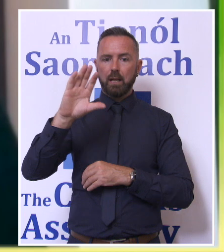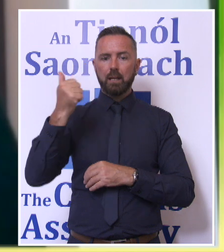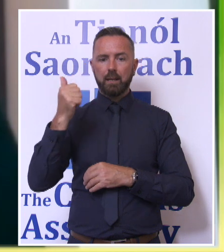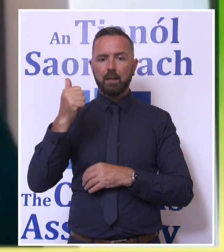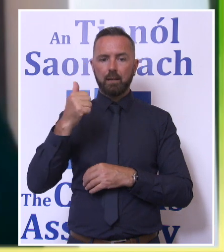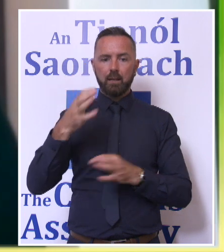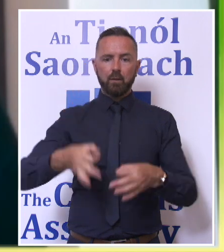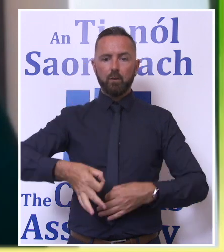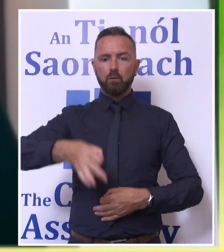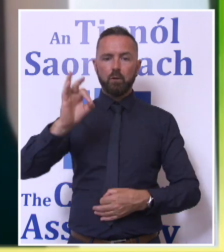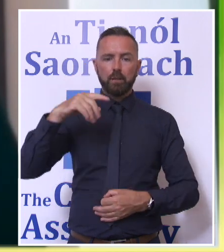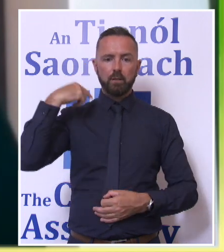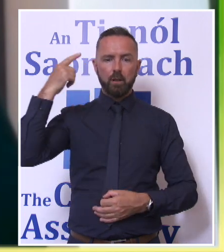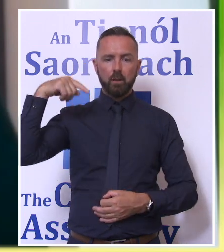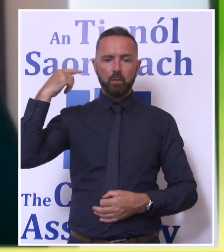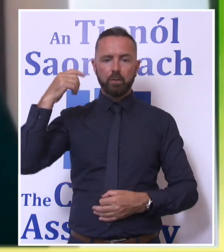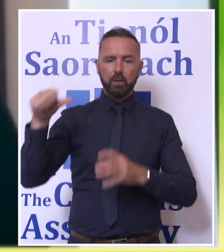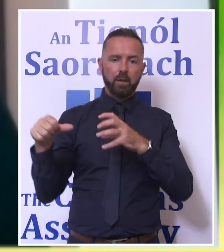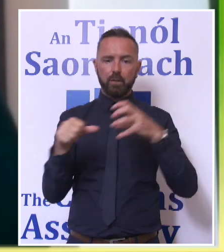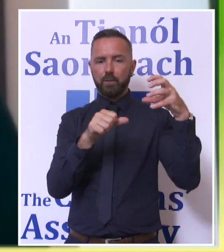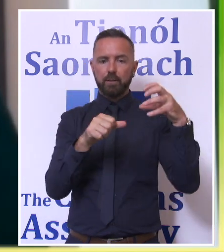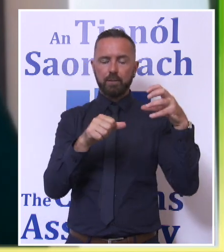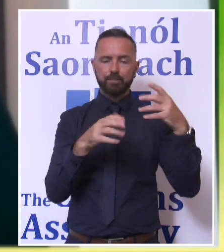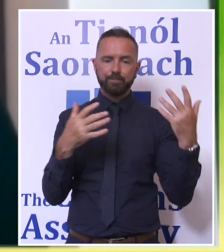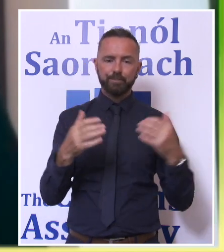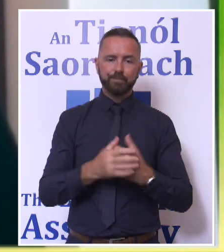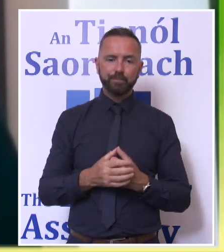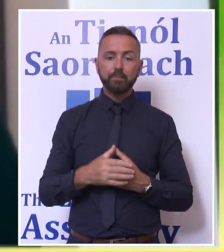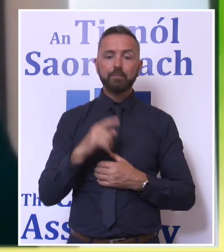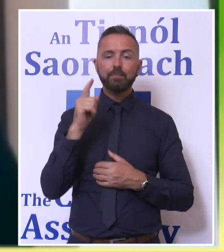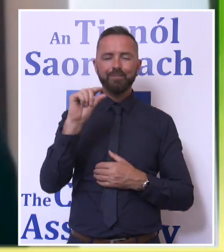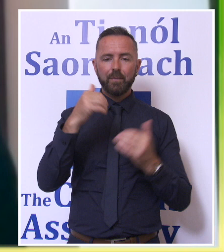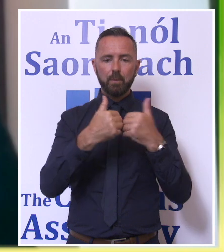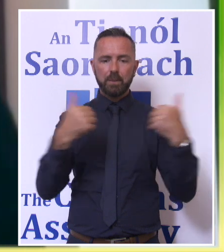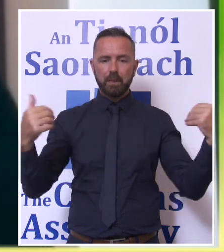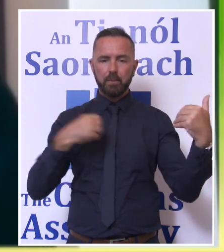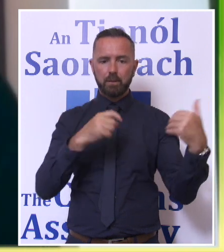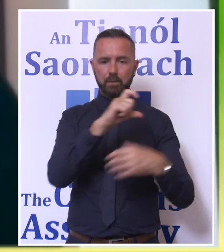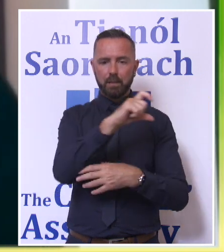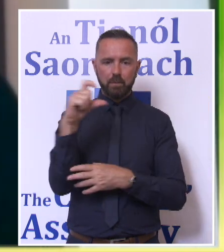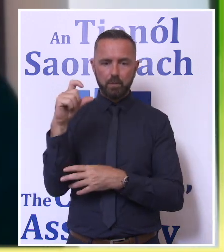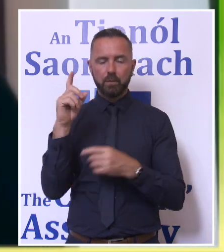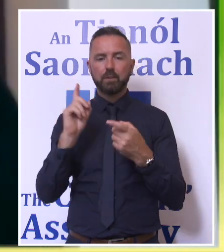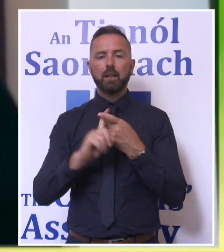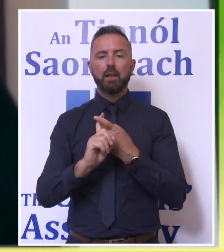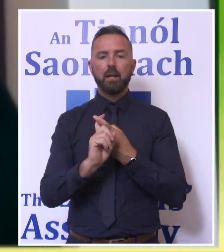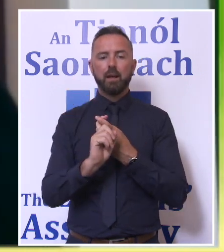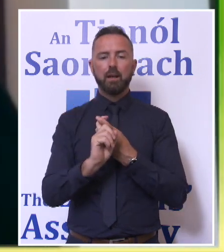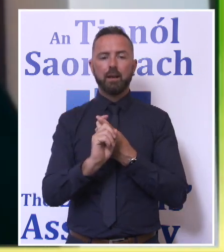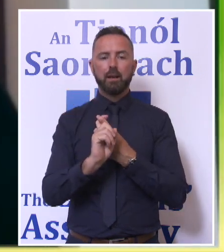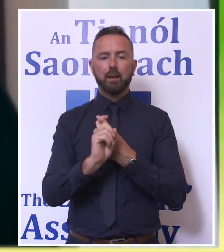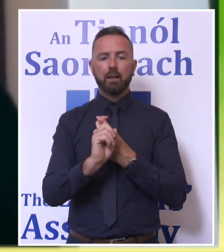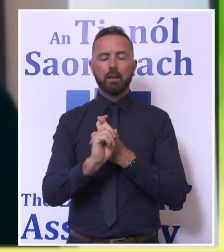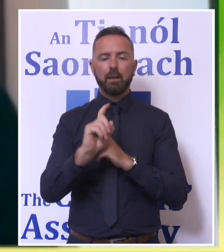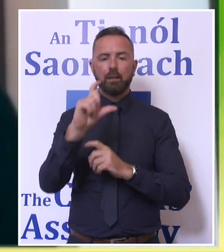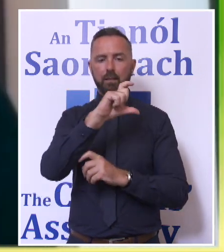London Authority, and that is separate to the councillors and the councils in